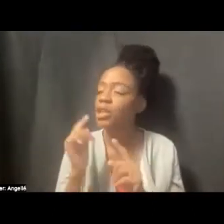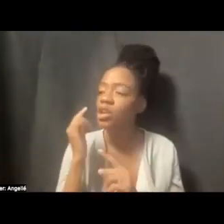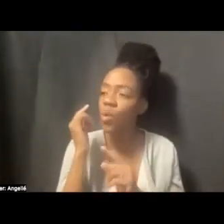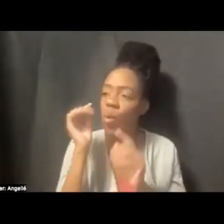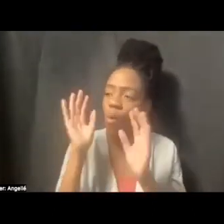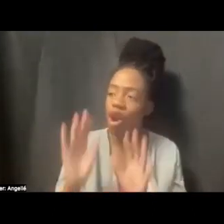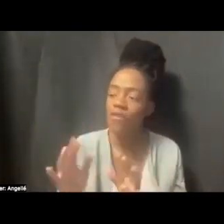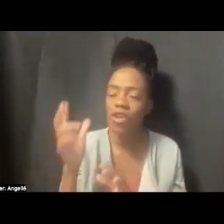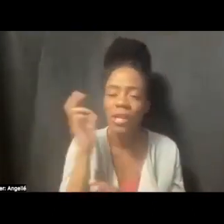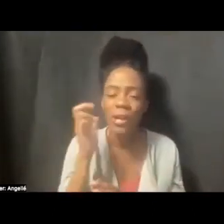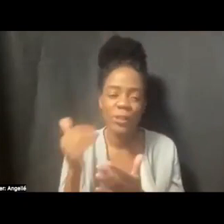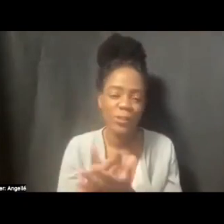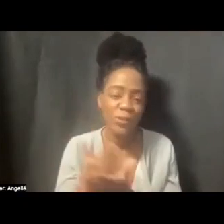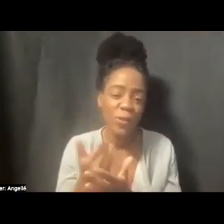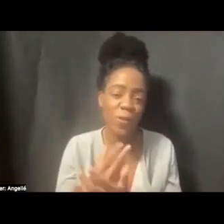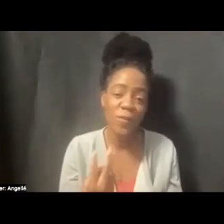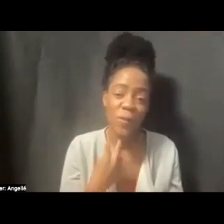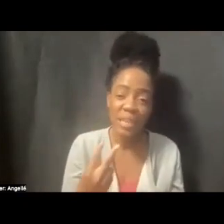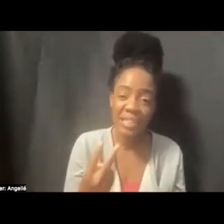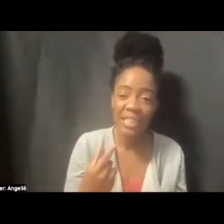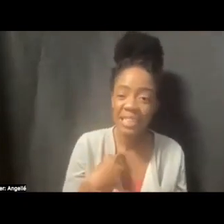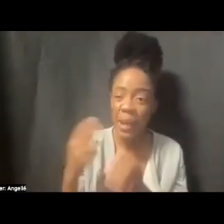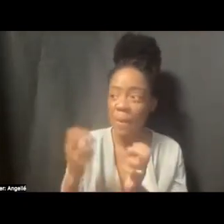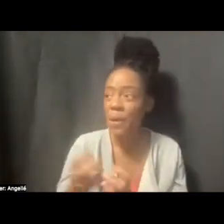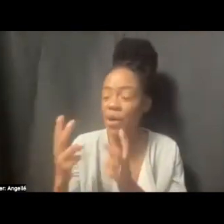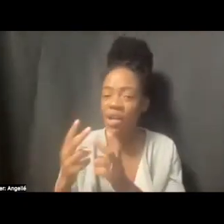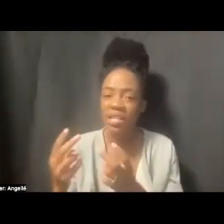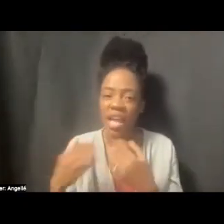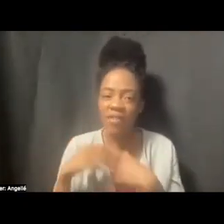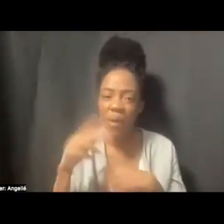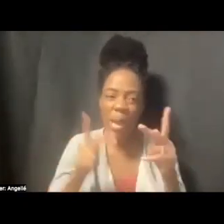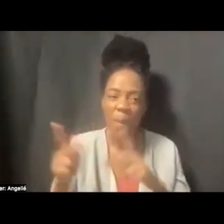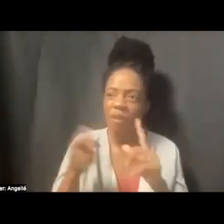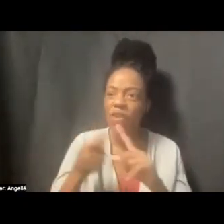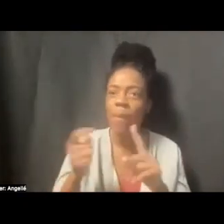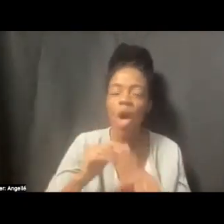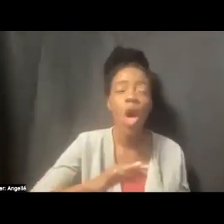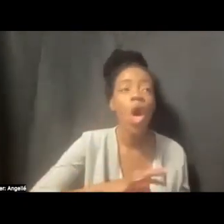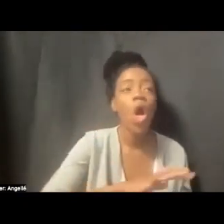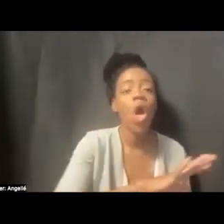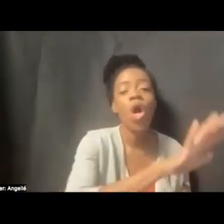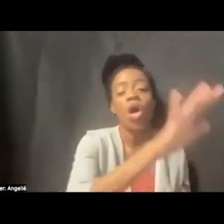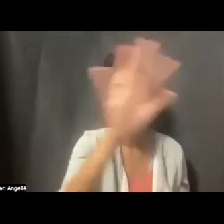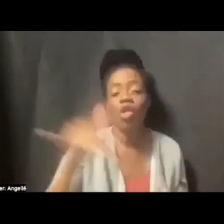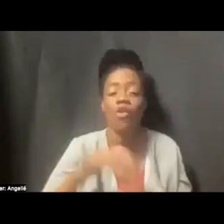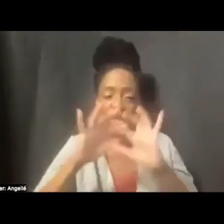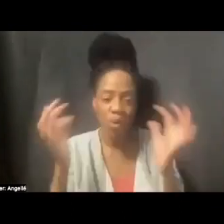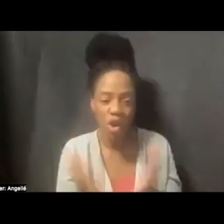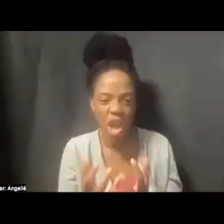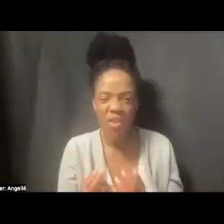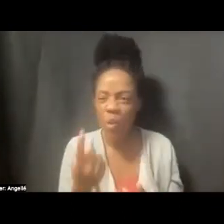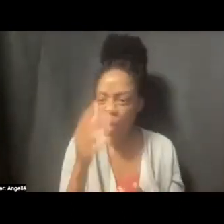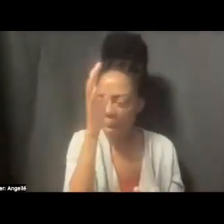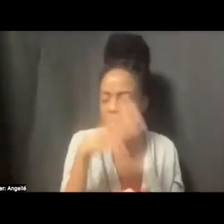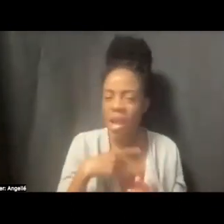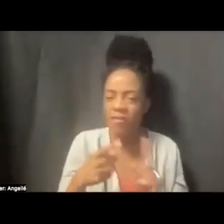new voices. And every time I post, I get students literally from all over the United States and the world. We had some guy in Australia who was getting